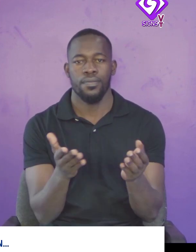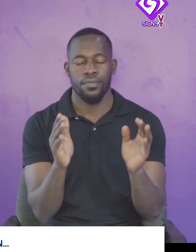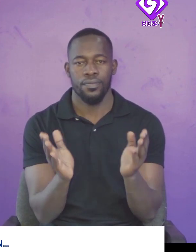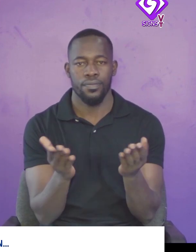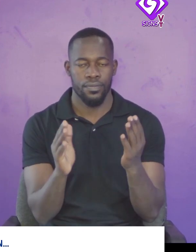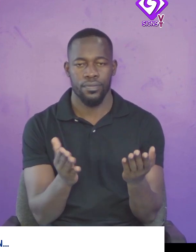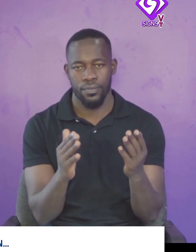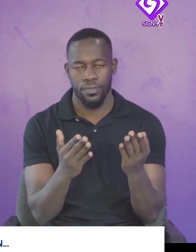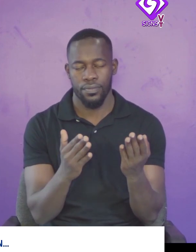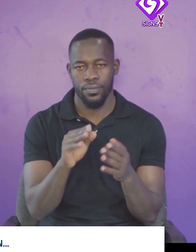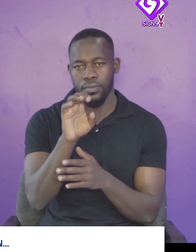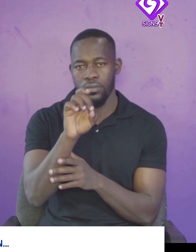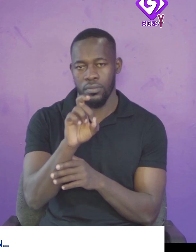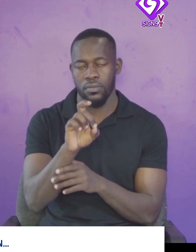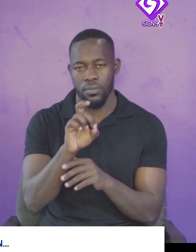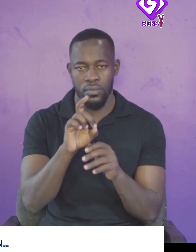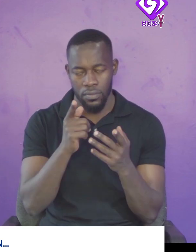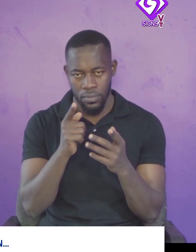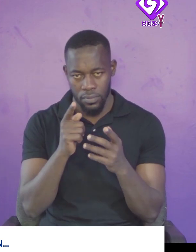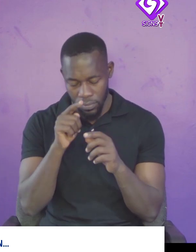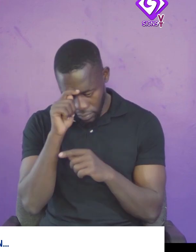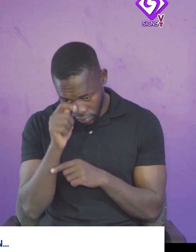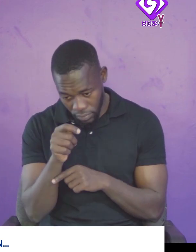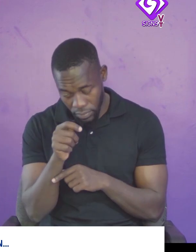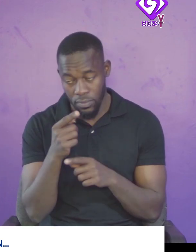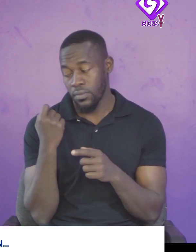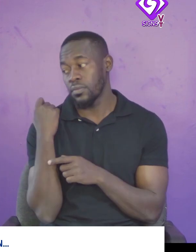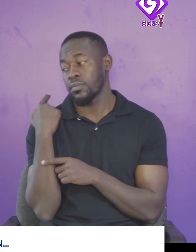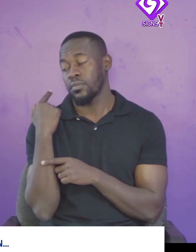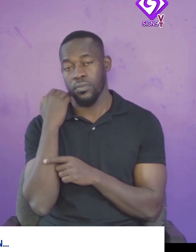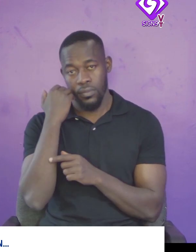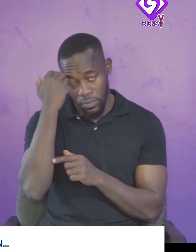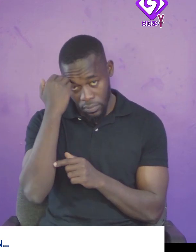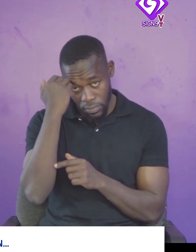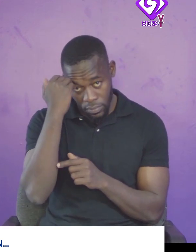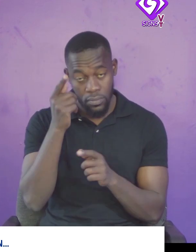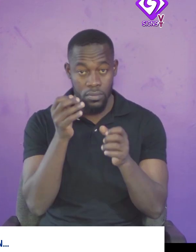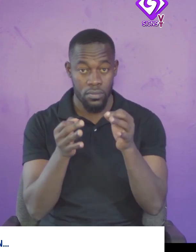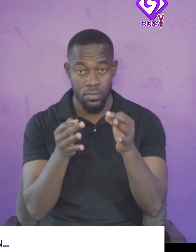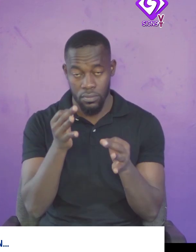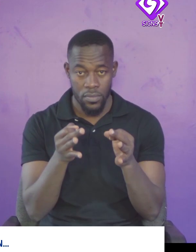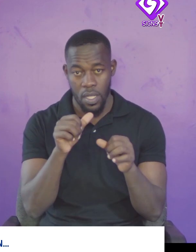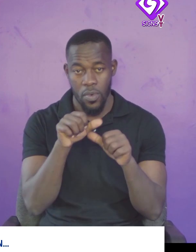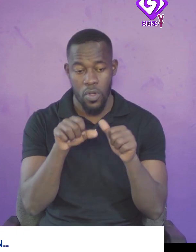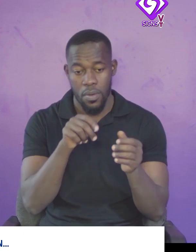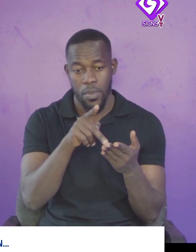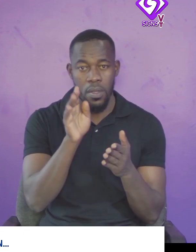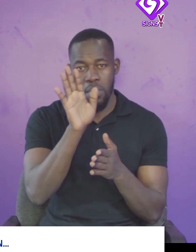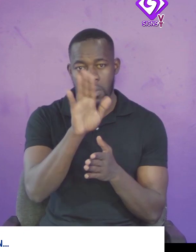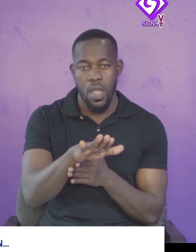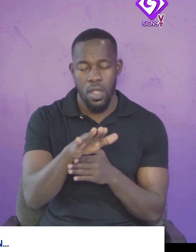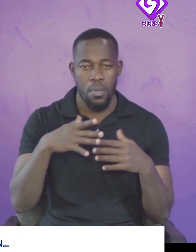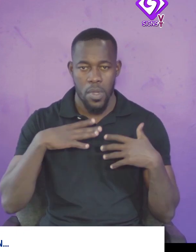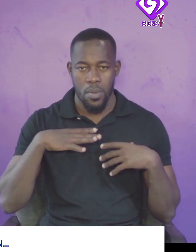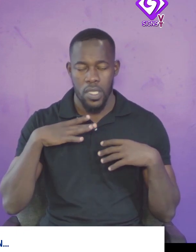to respect the recent court decision on compensation for victims of the protests and to move